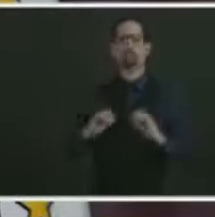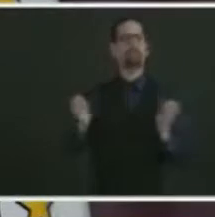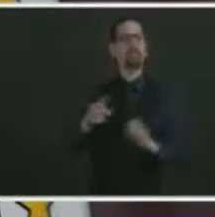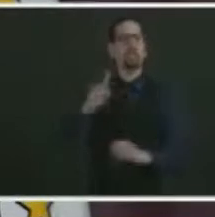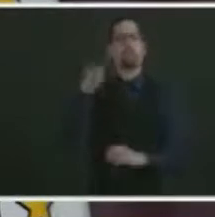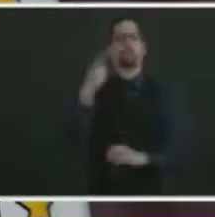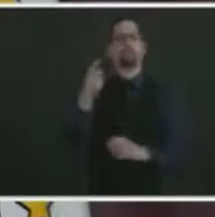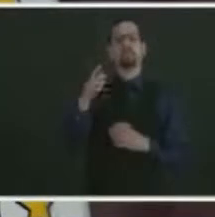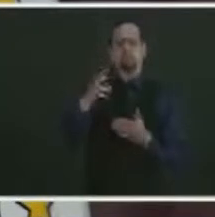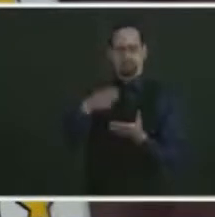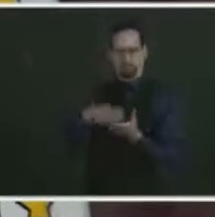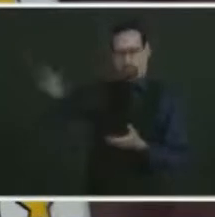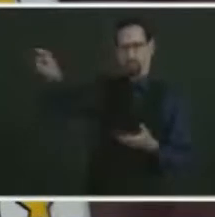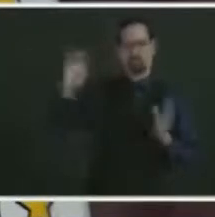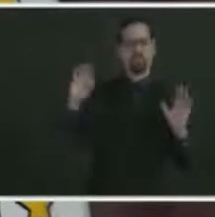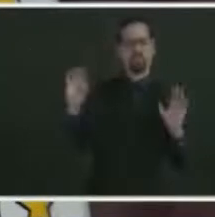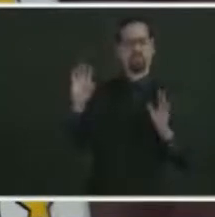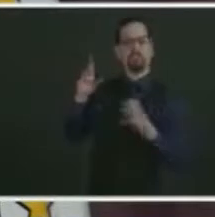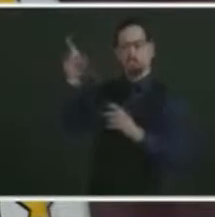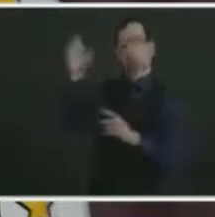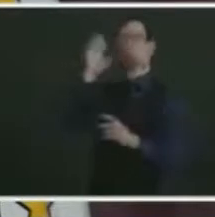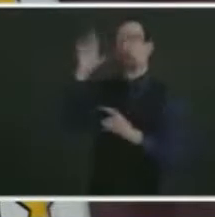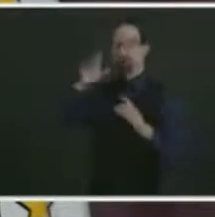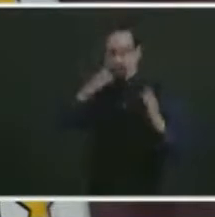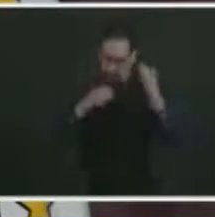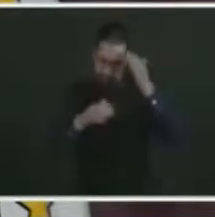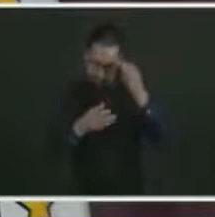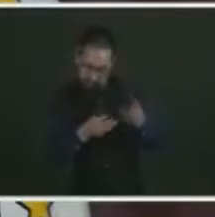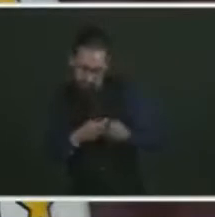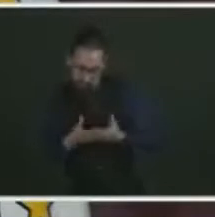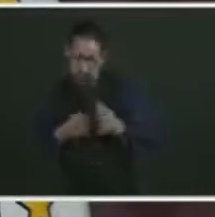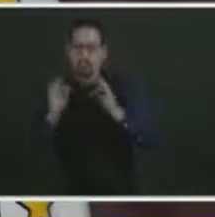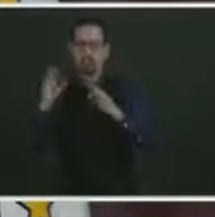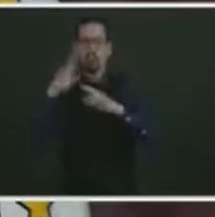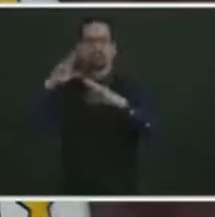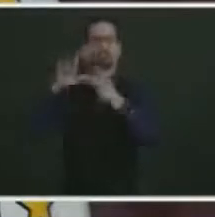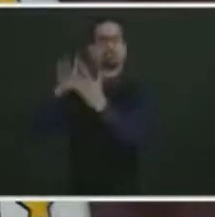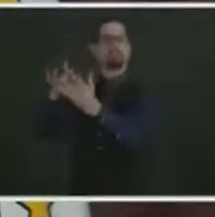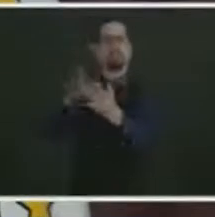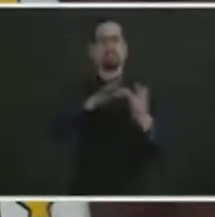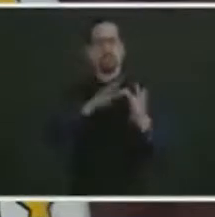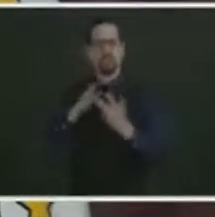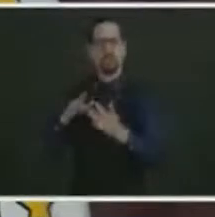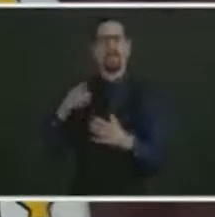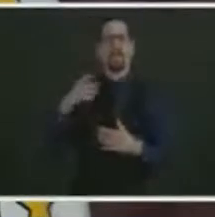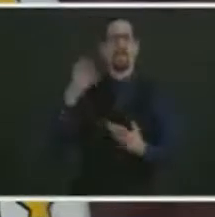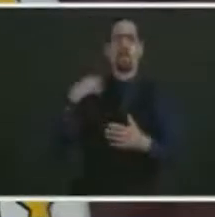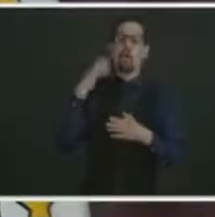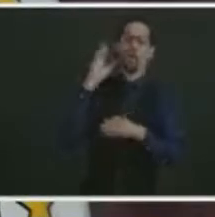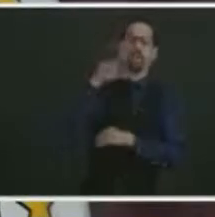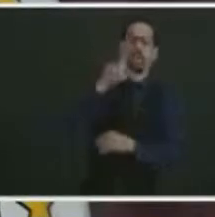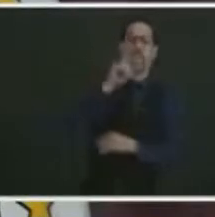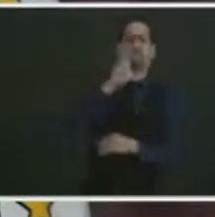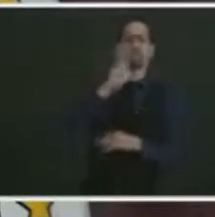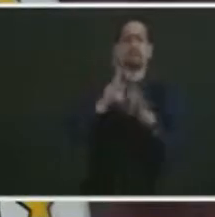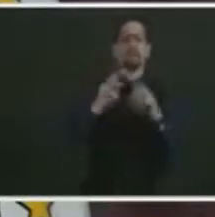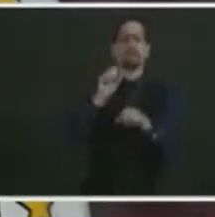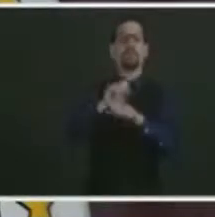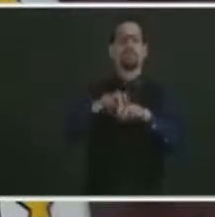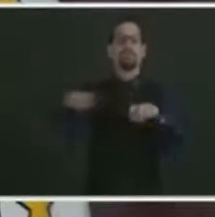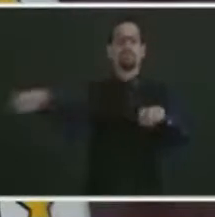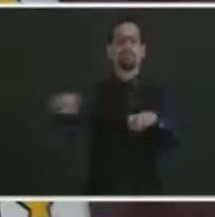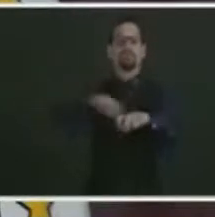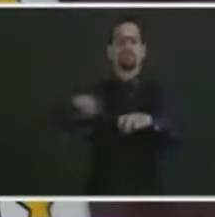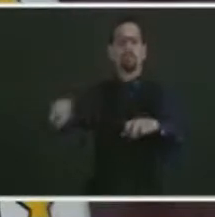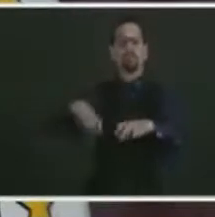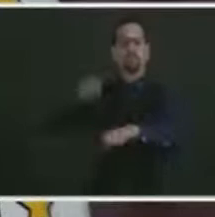we have over 100 people working full-time right now, many of whom the National Guard, doing nothing but what we're